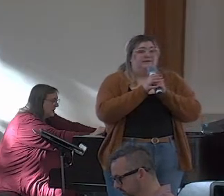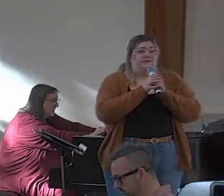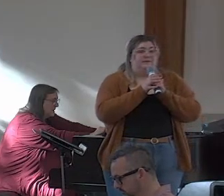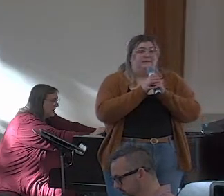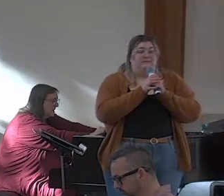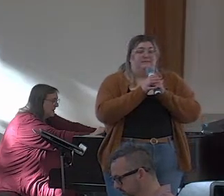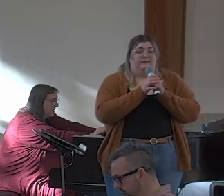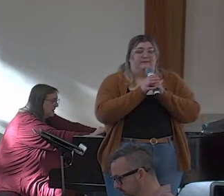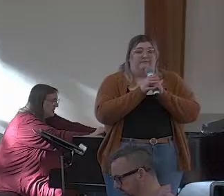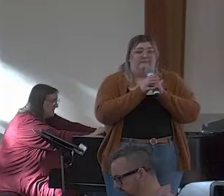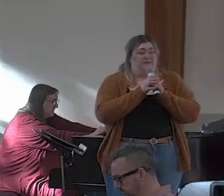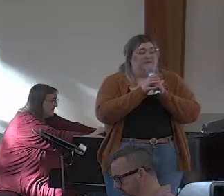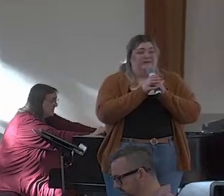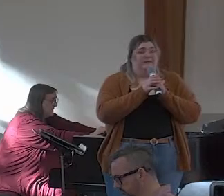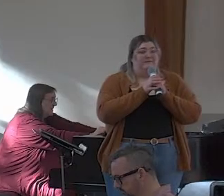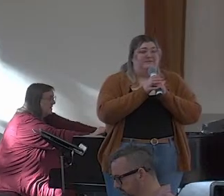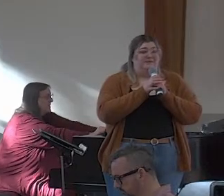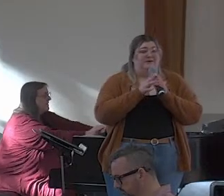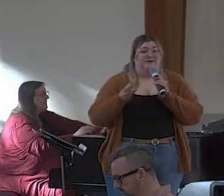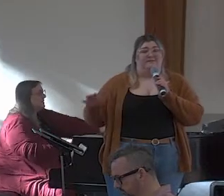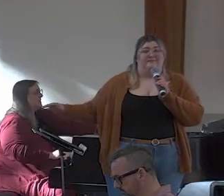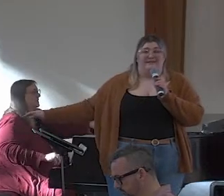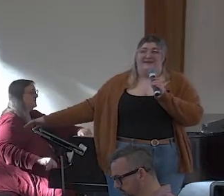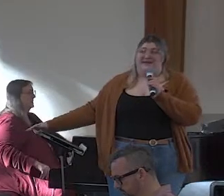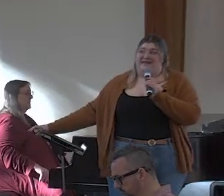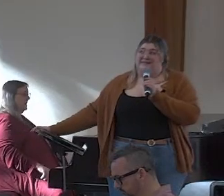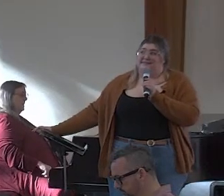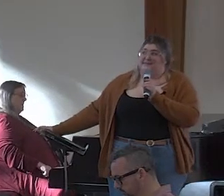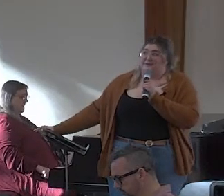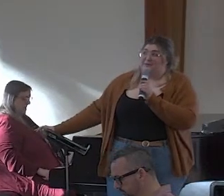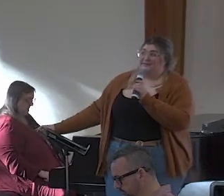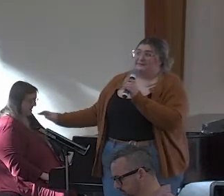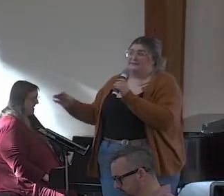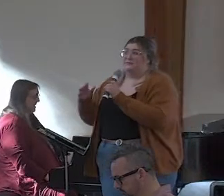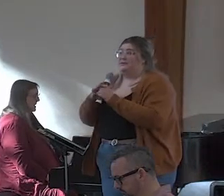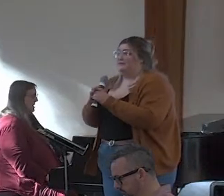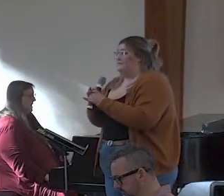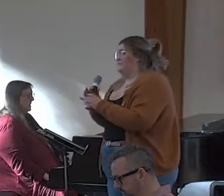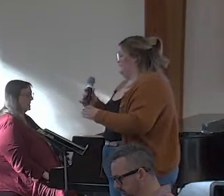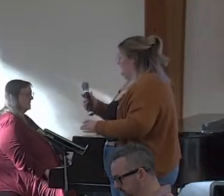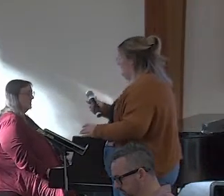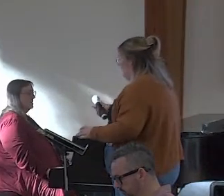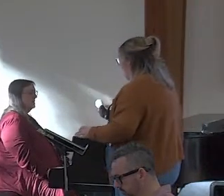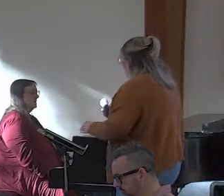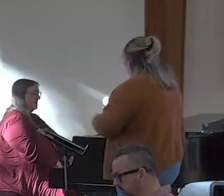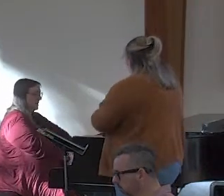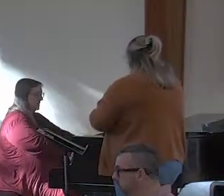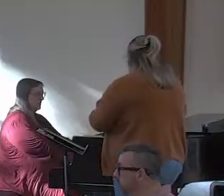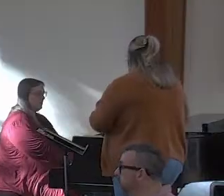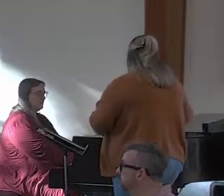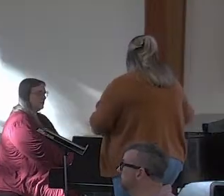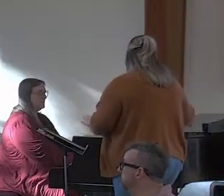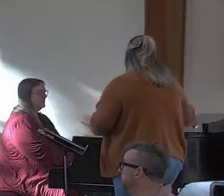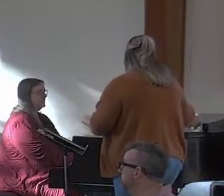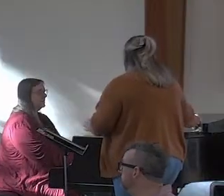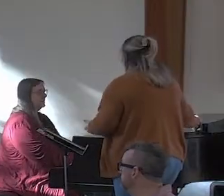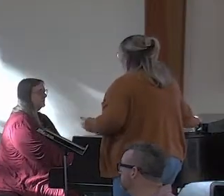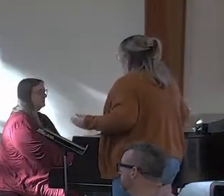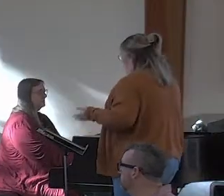So we are all wishing her well. This is Oh, Be Swift to Love.